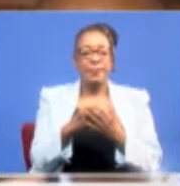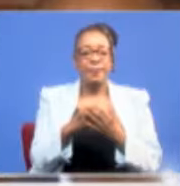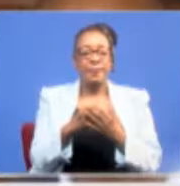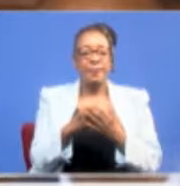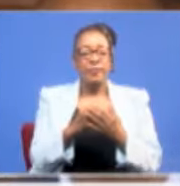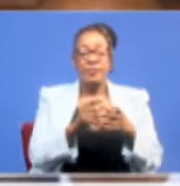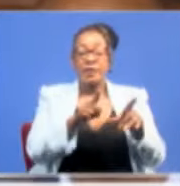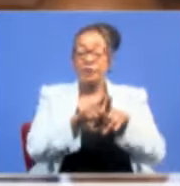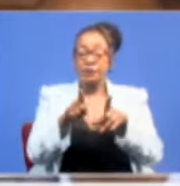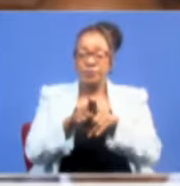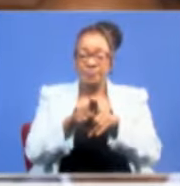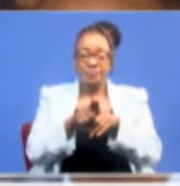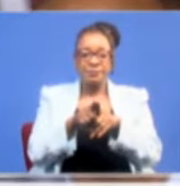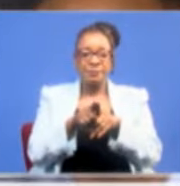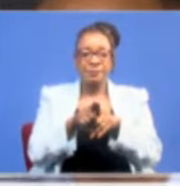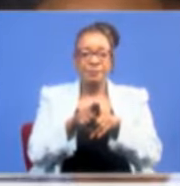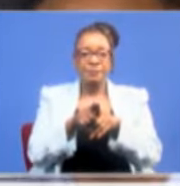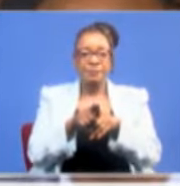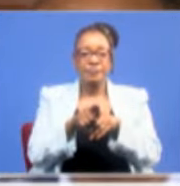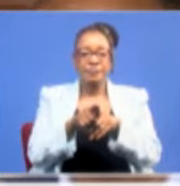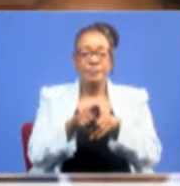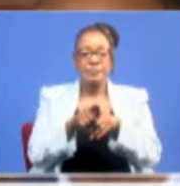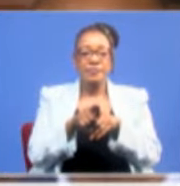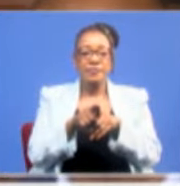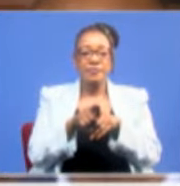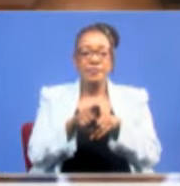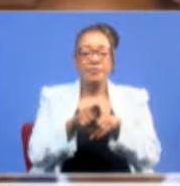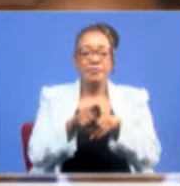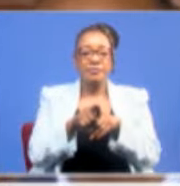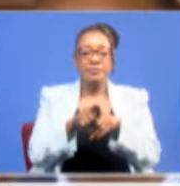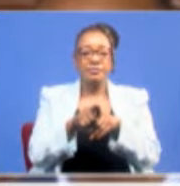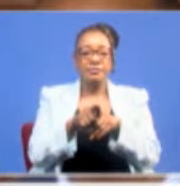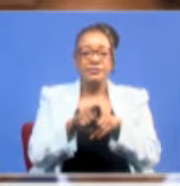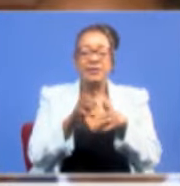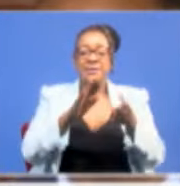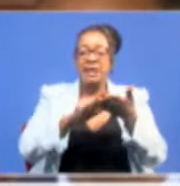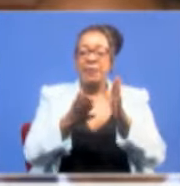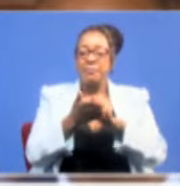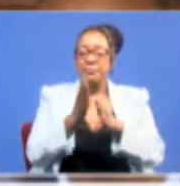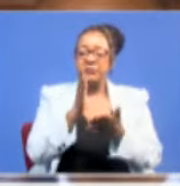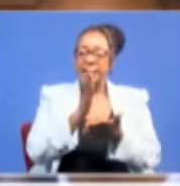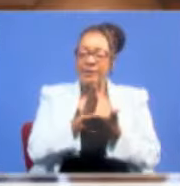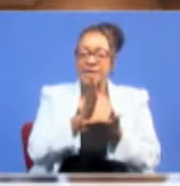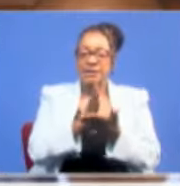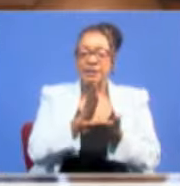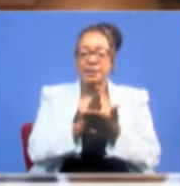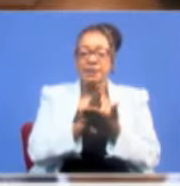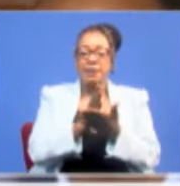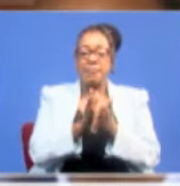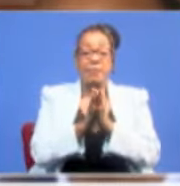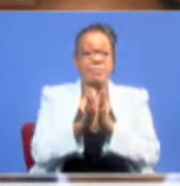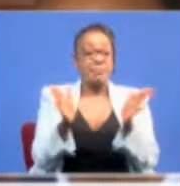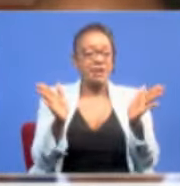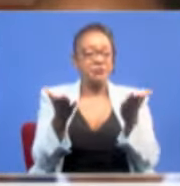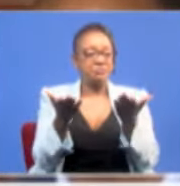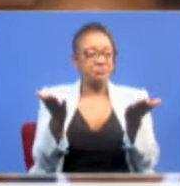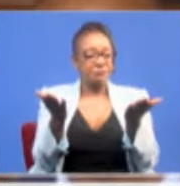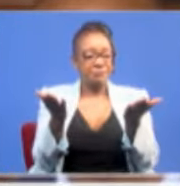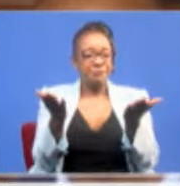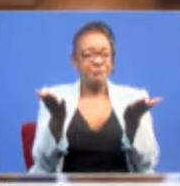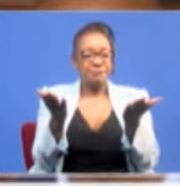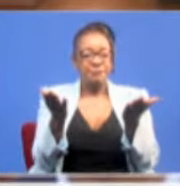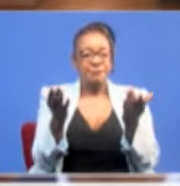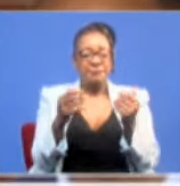Notwithstanding all these concessions, it has become evident that members of the public